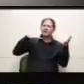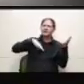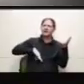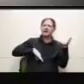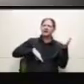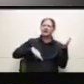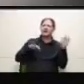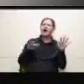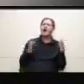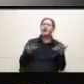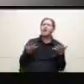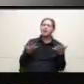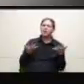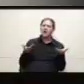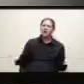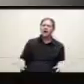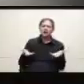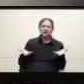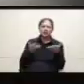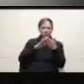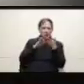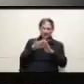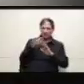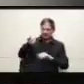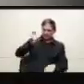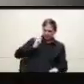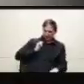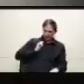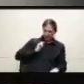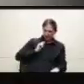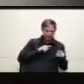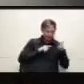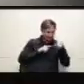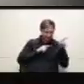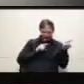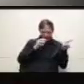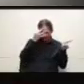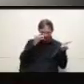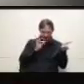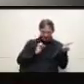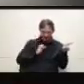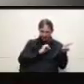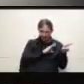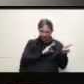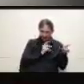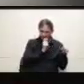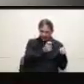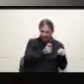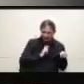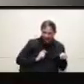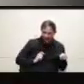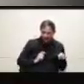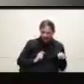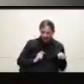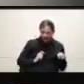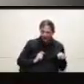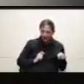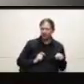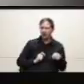encourage community members to pay for services while in your own house, in your own yard, they are not paying?